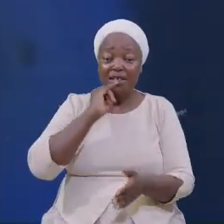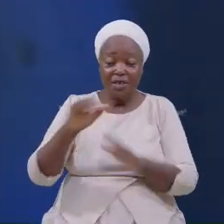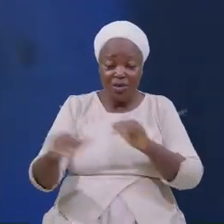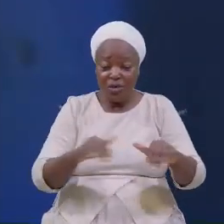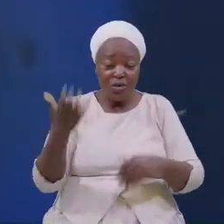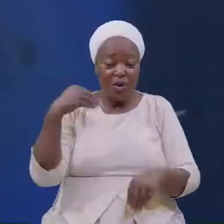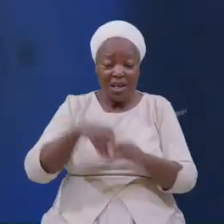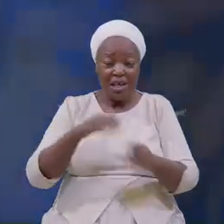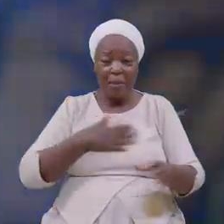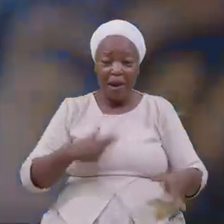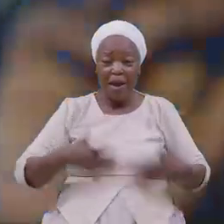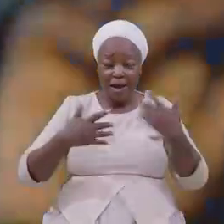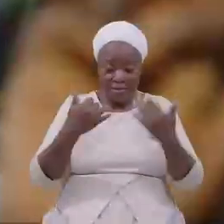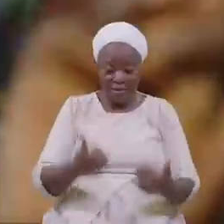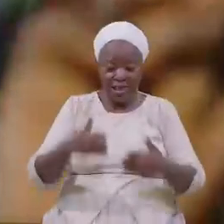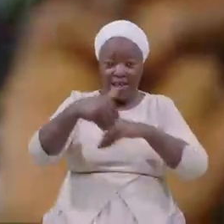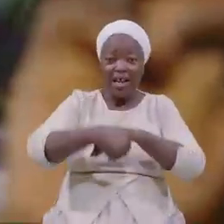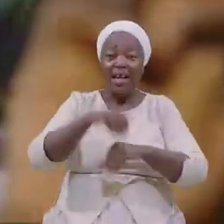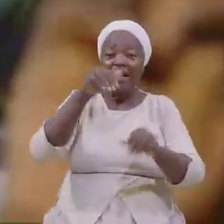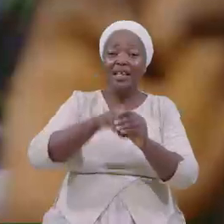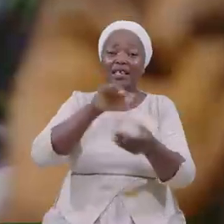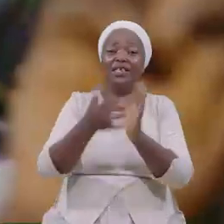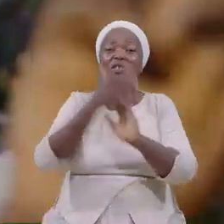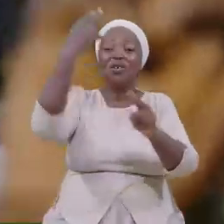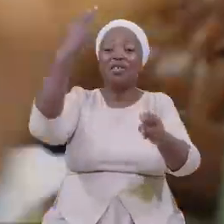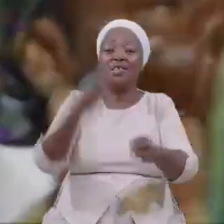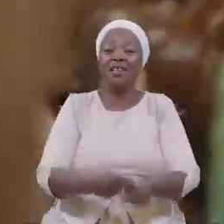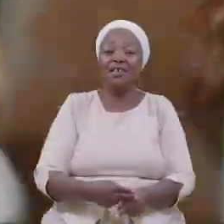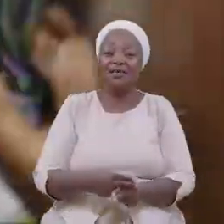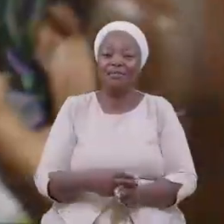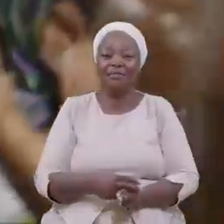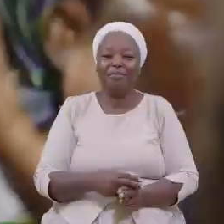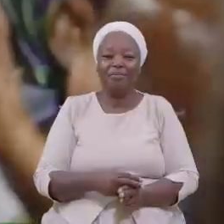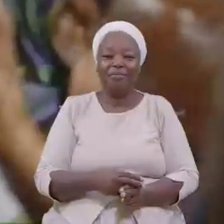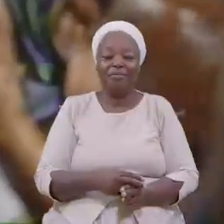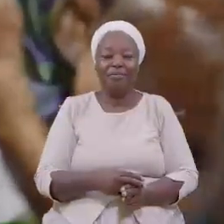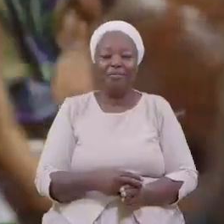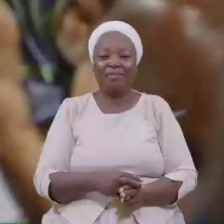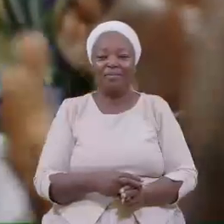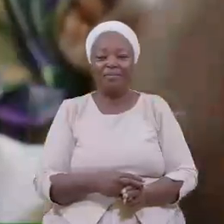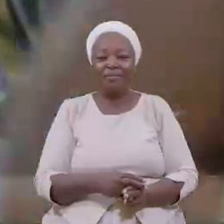my life tonight in Jesus' name.